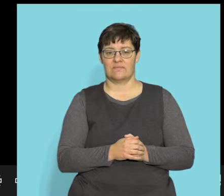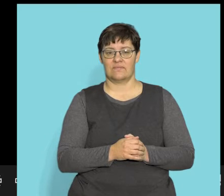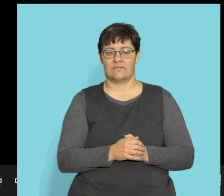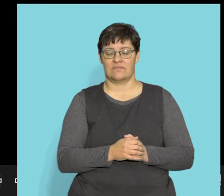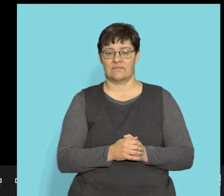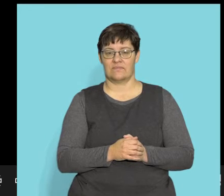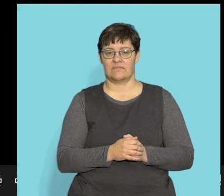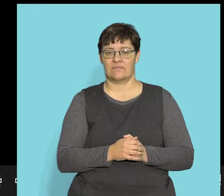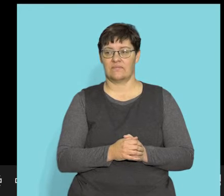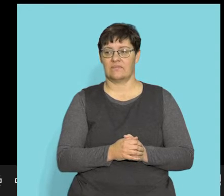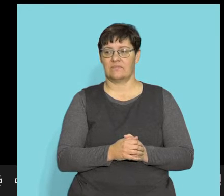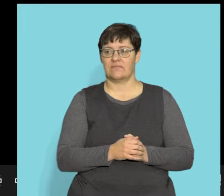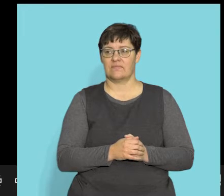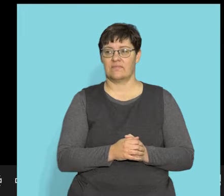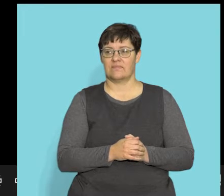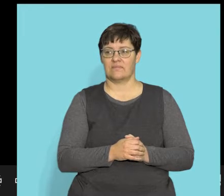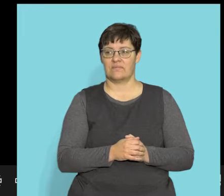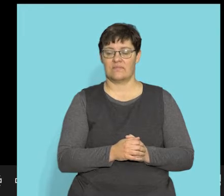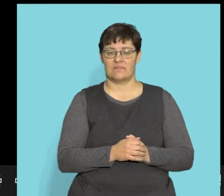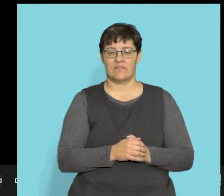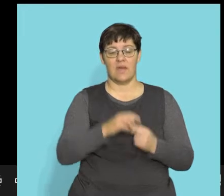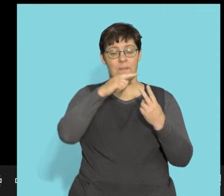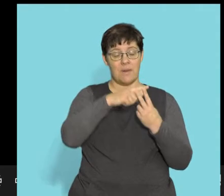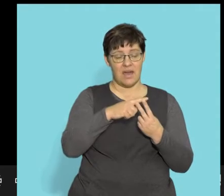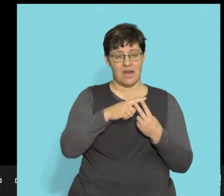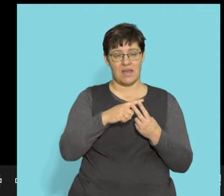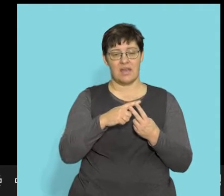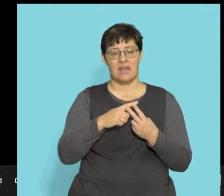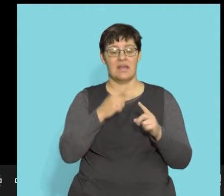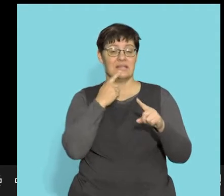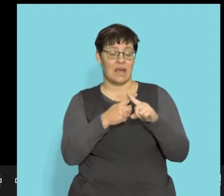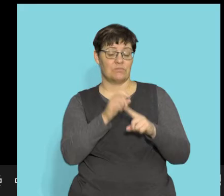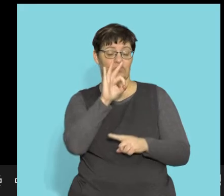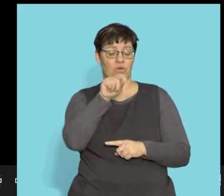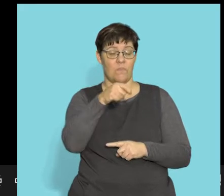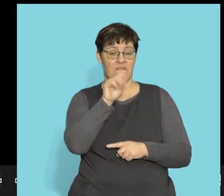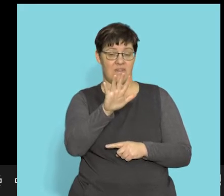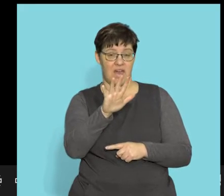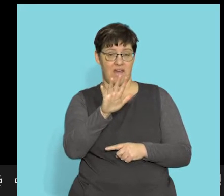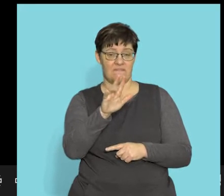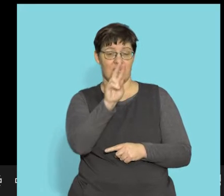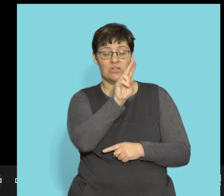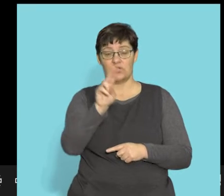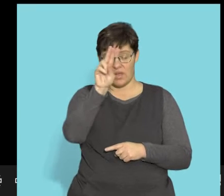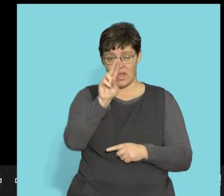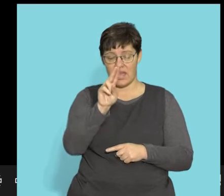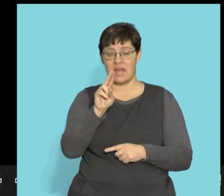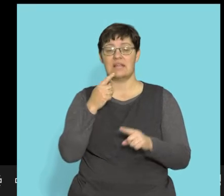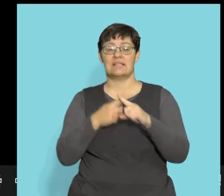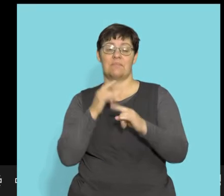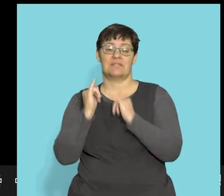So we're going to type in pi times 3,5